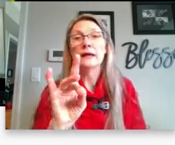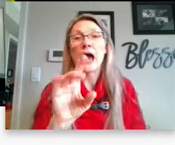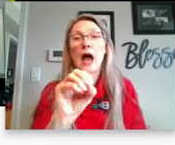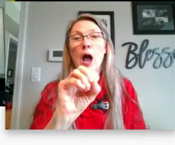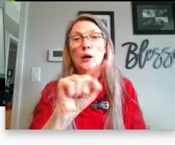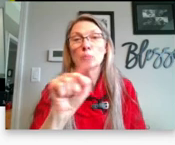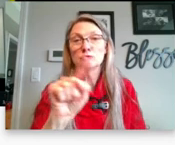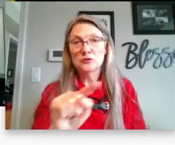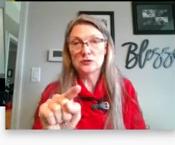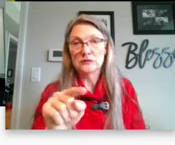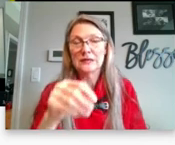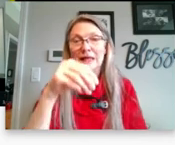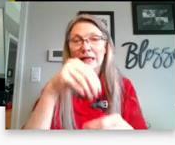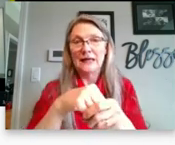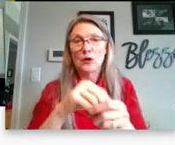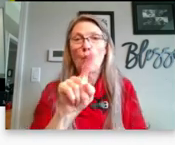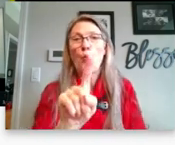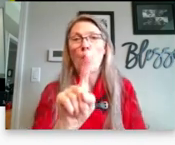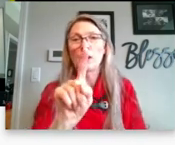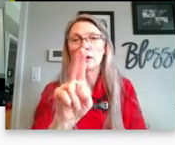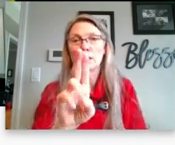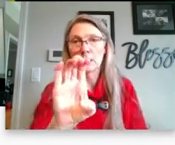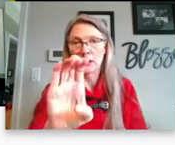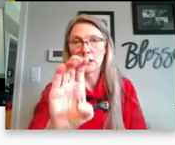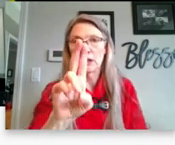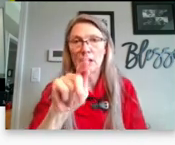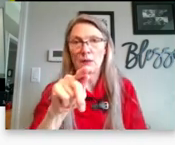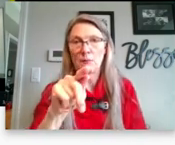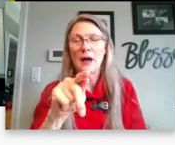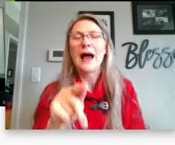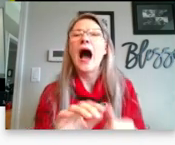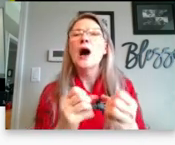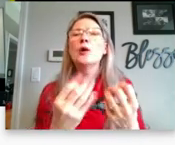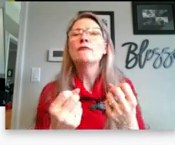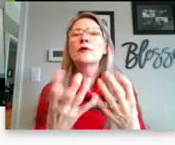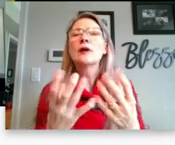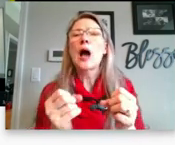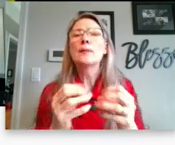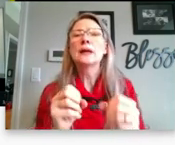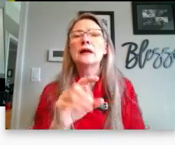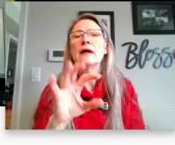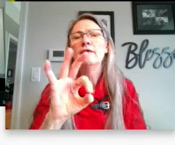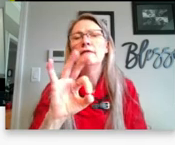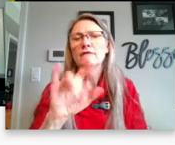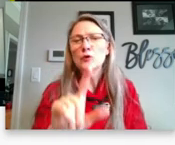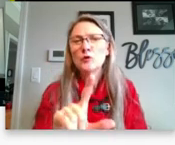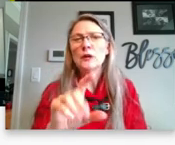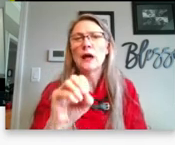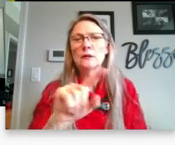ounces in 1 cup, how do I figure out how many fluid ounces